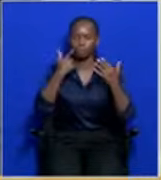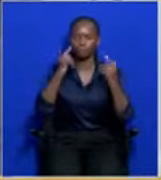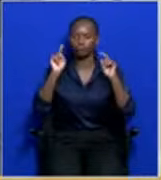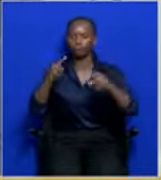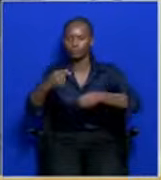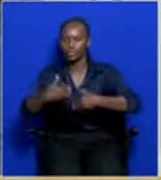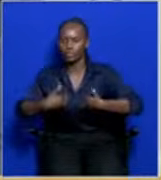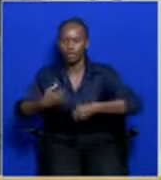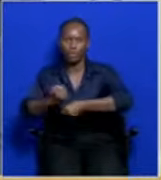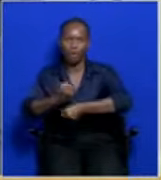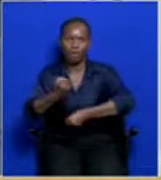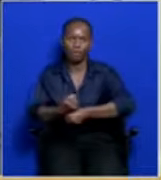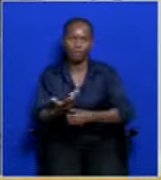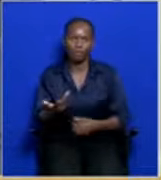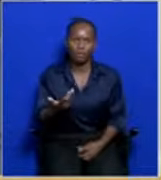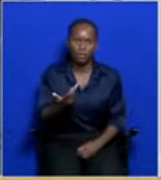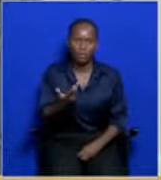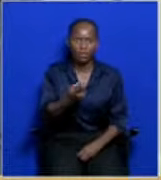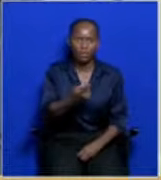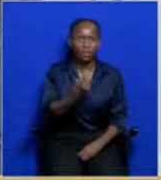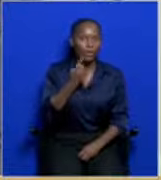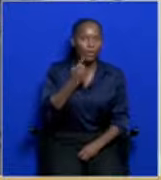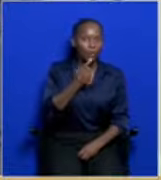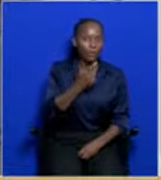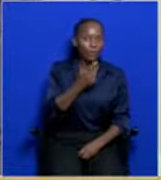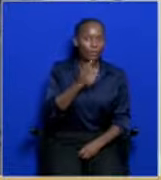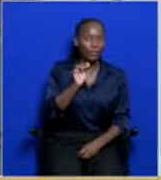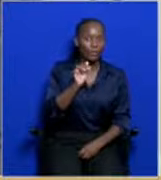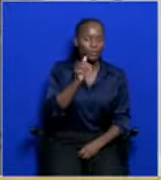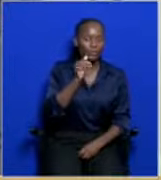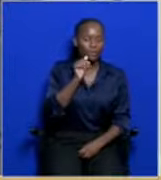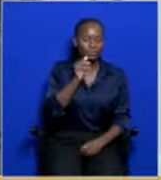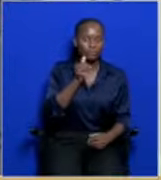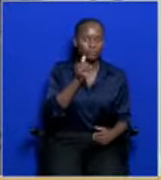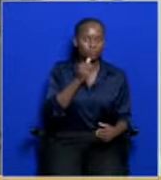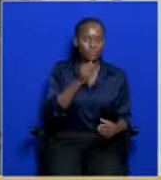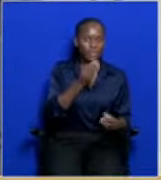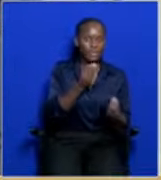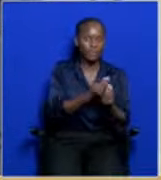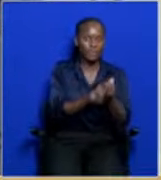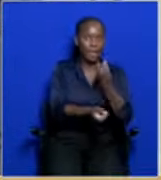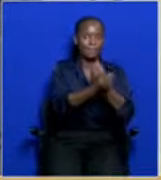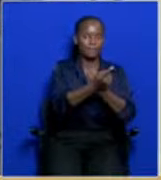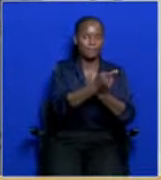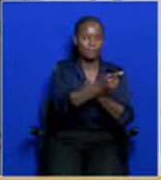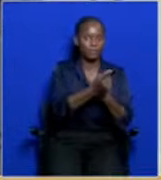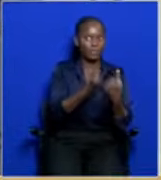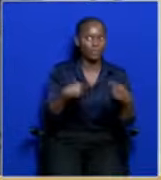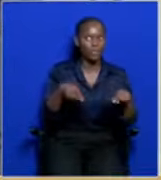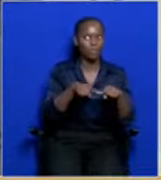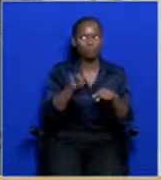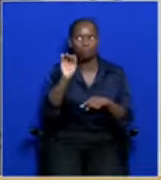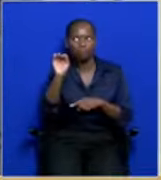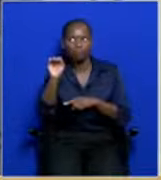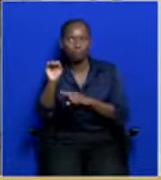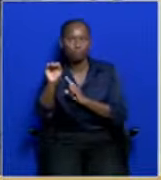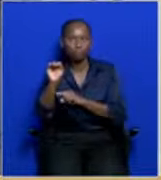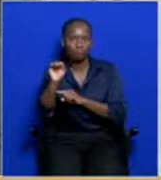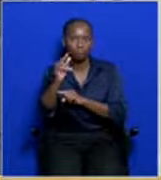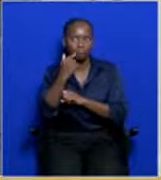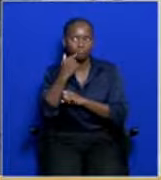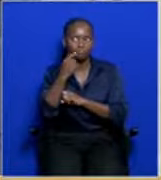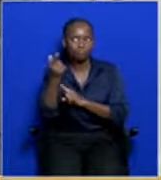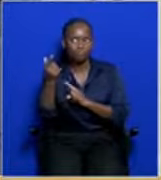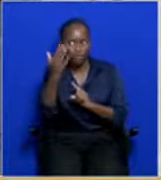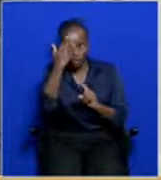come to Julius to say, can you tell us, do you know this member? Is it your member? You'll say, it's